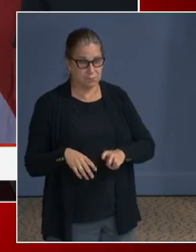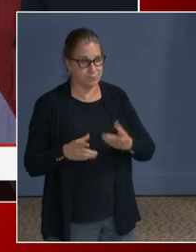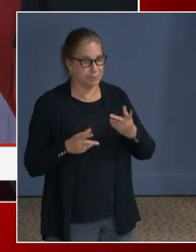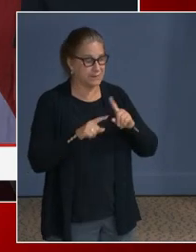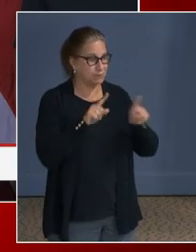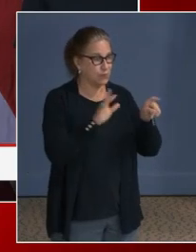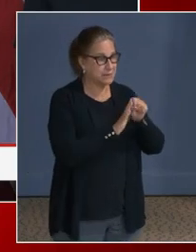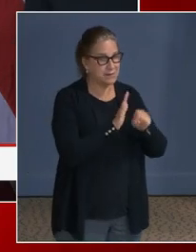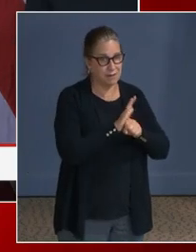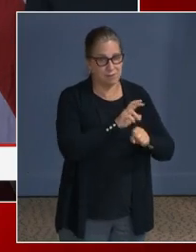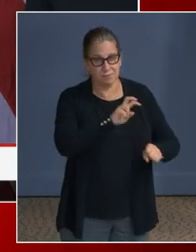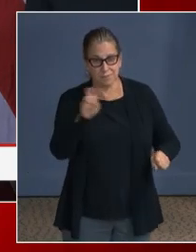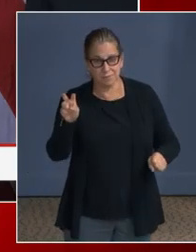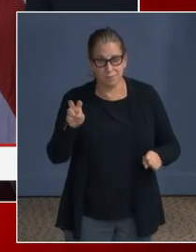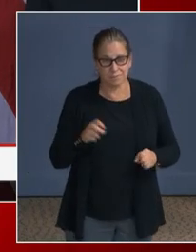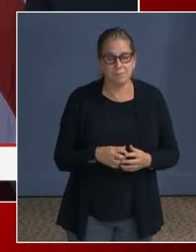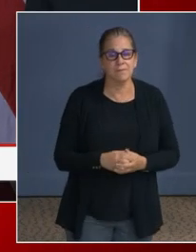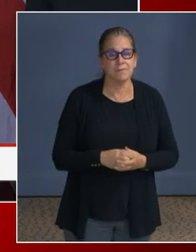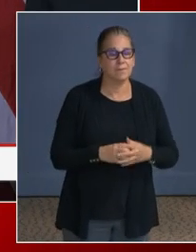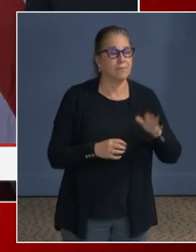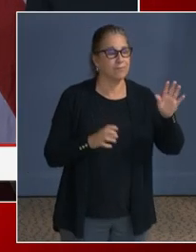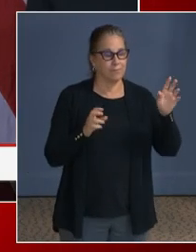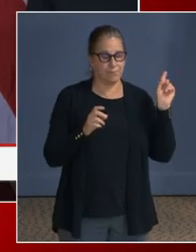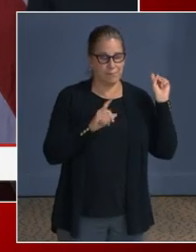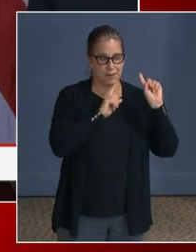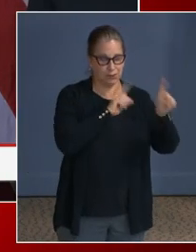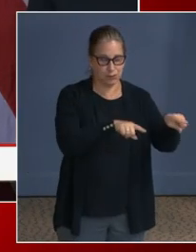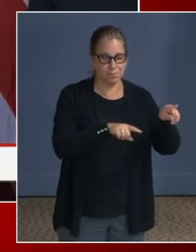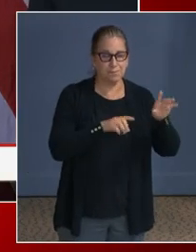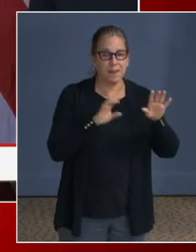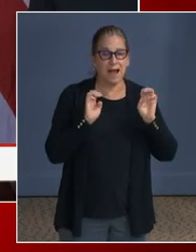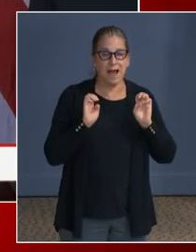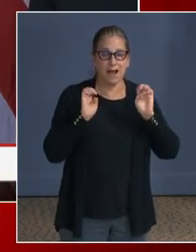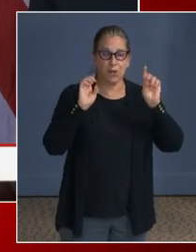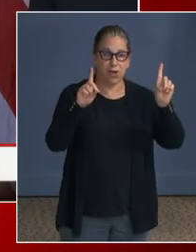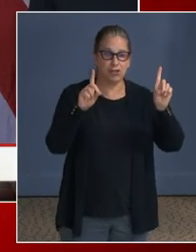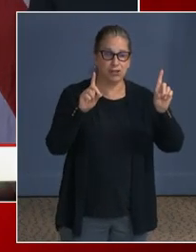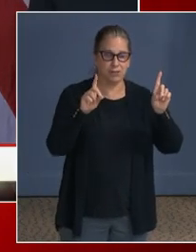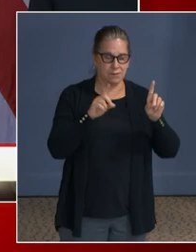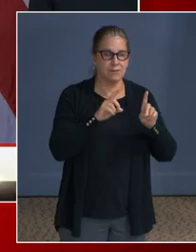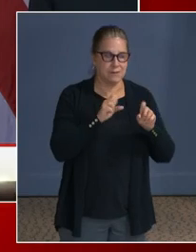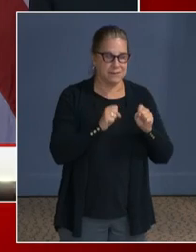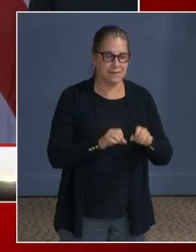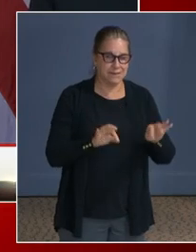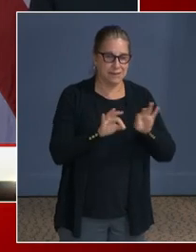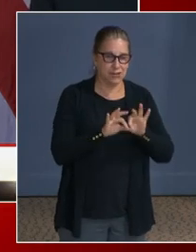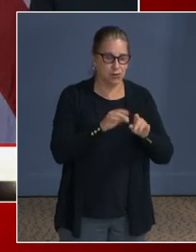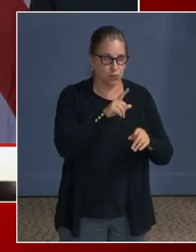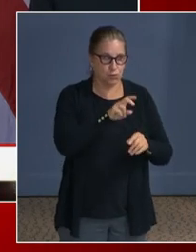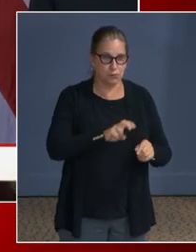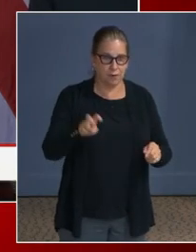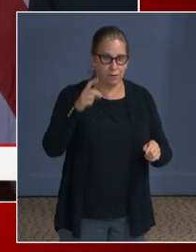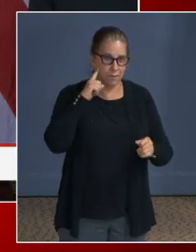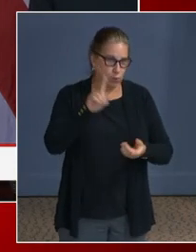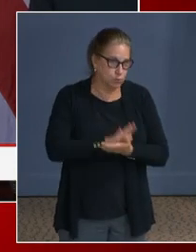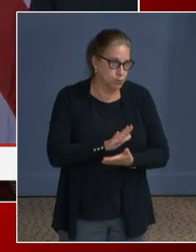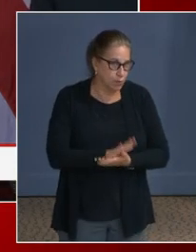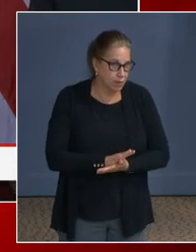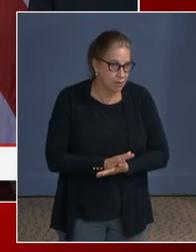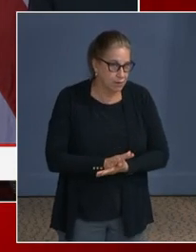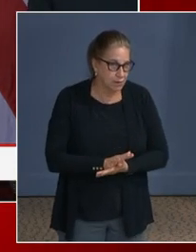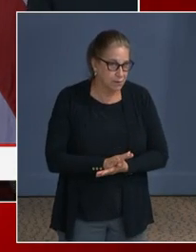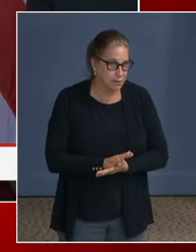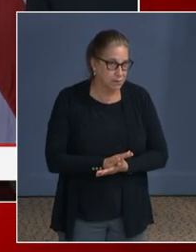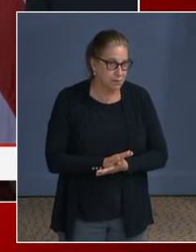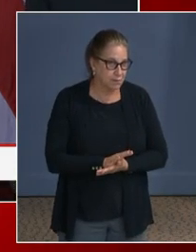essential. Travel for education is also essential. And you will remember, Sam, that